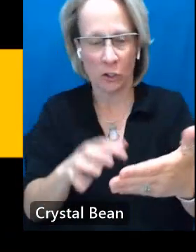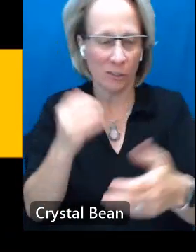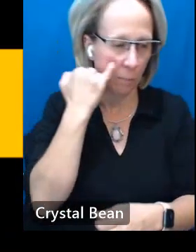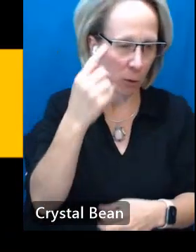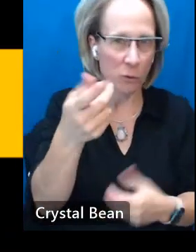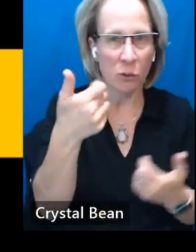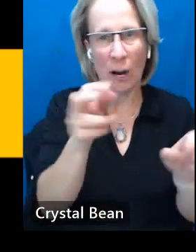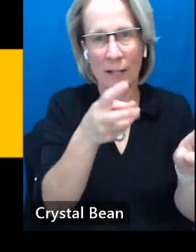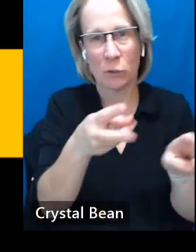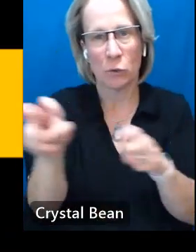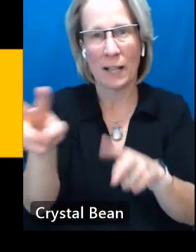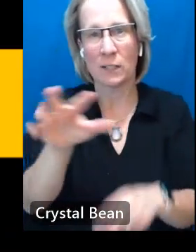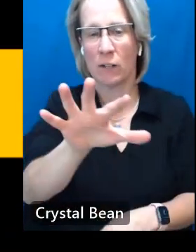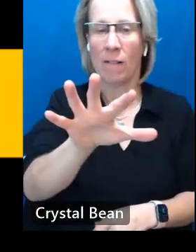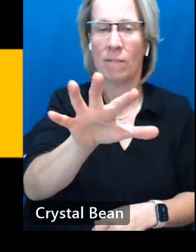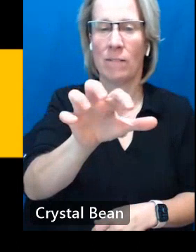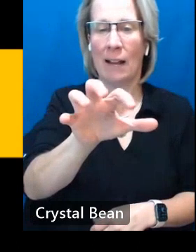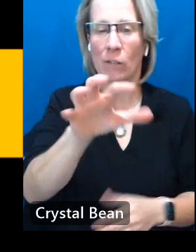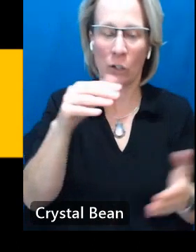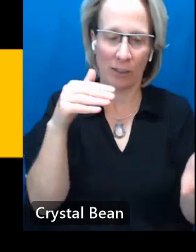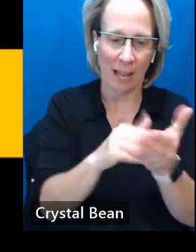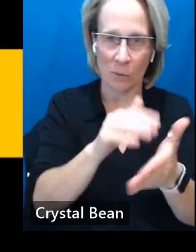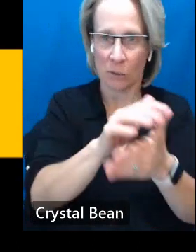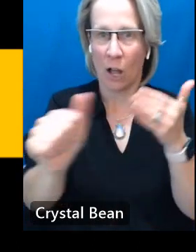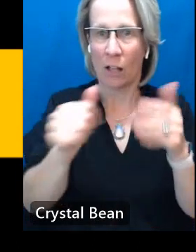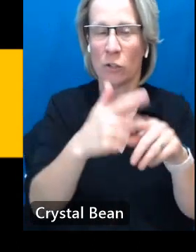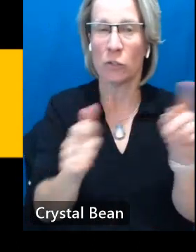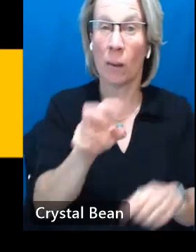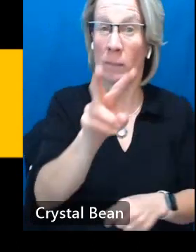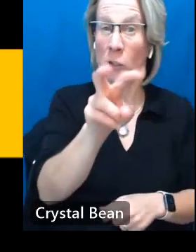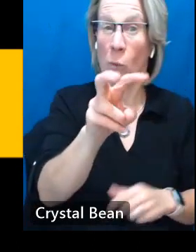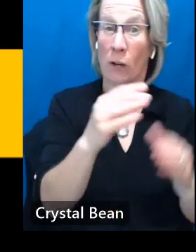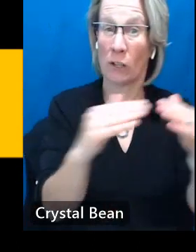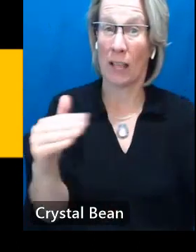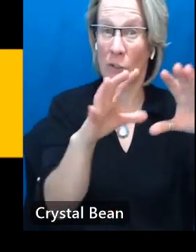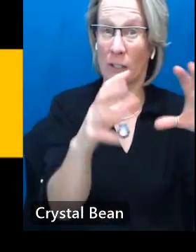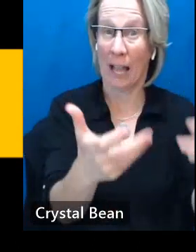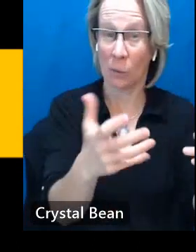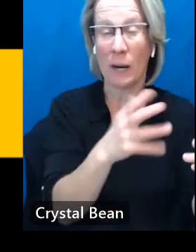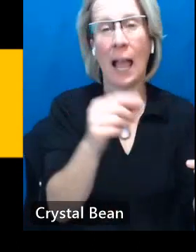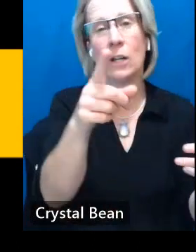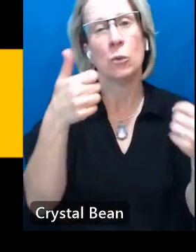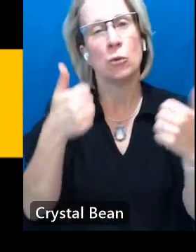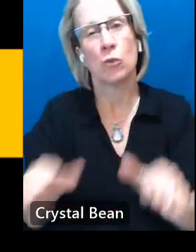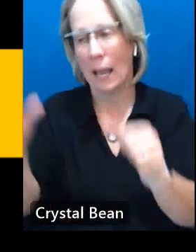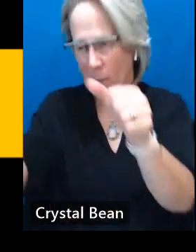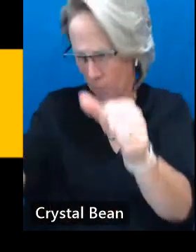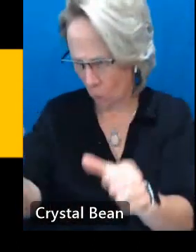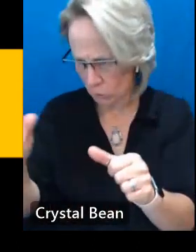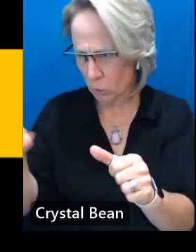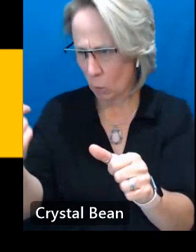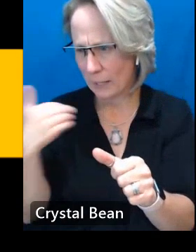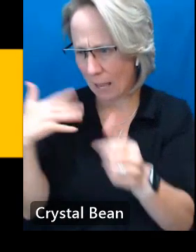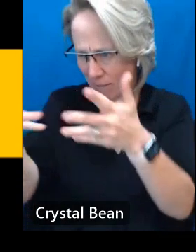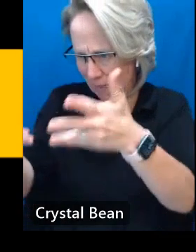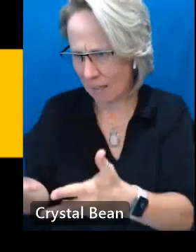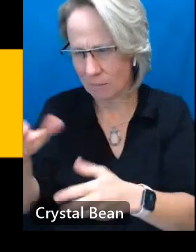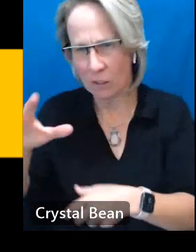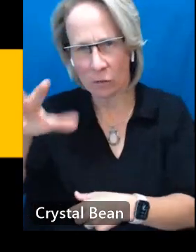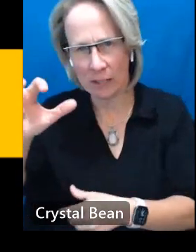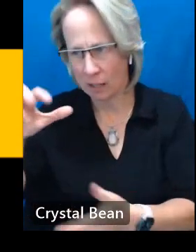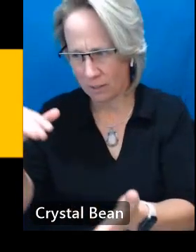$500,000 out of the 200 category. And when we try to post it, you only have $300,000 left. And so you